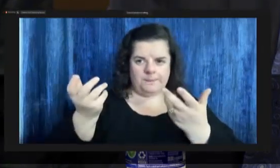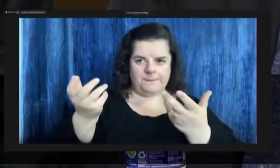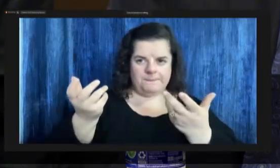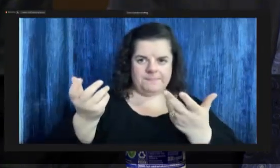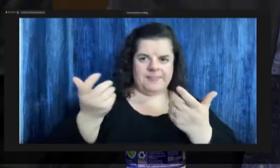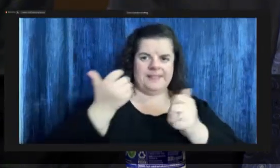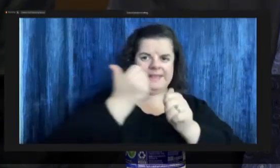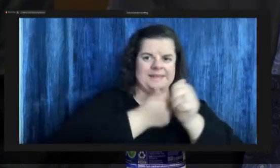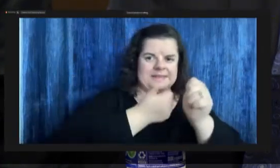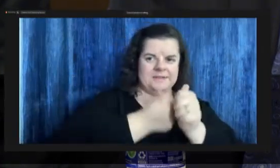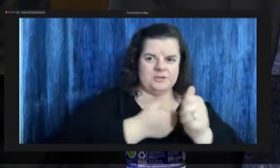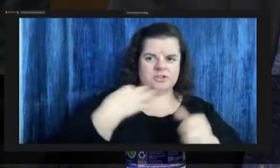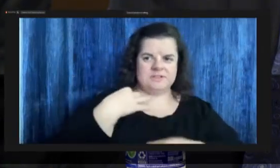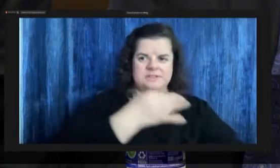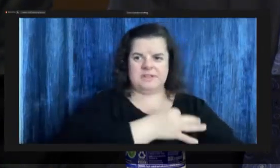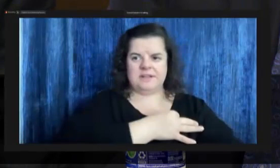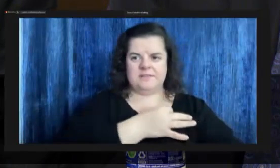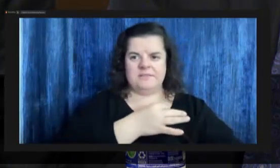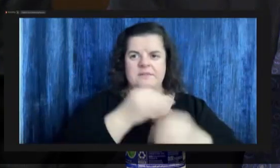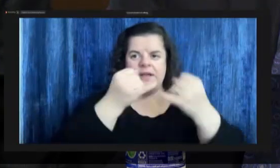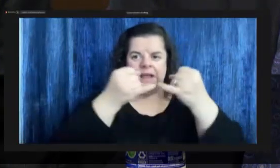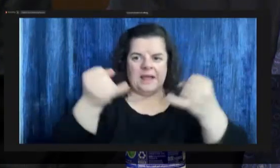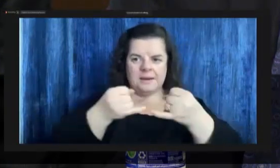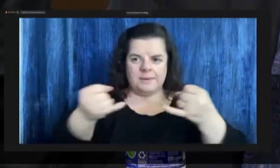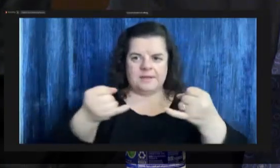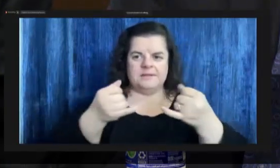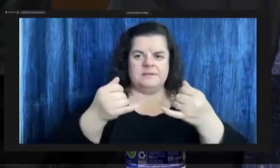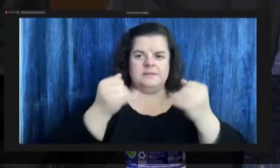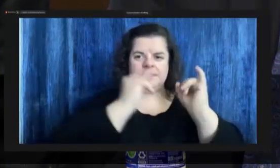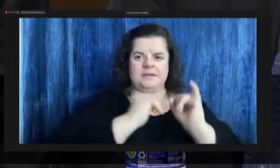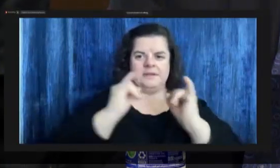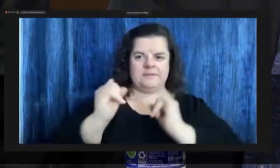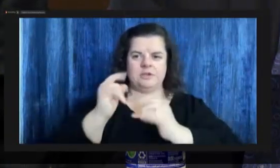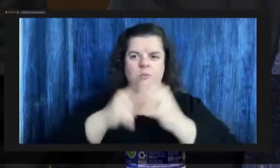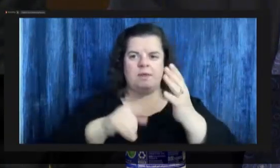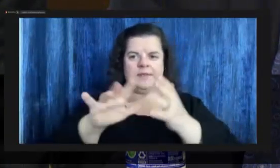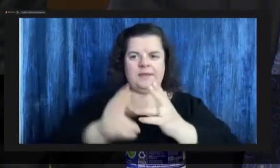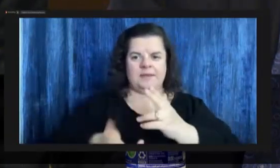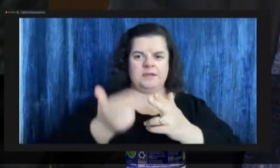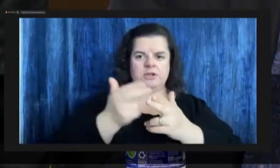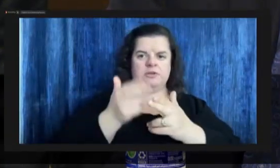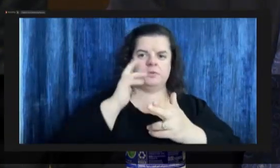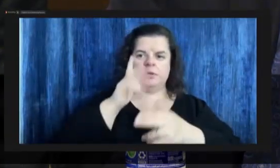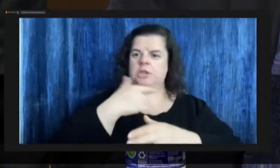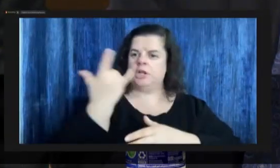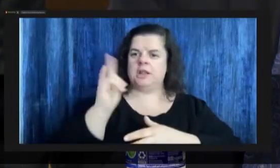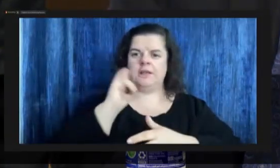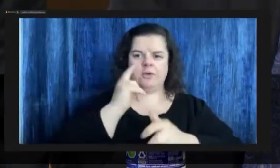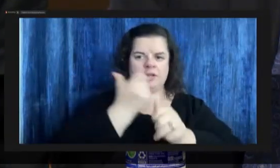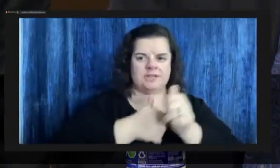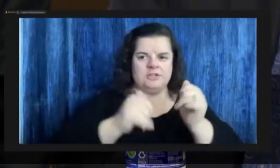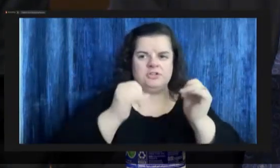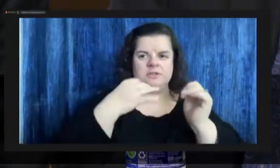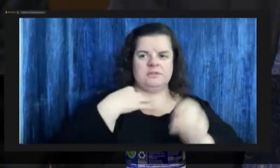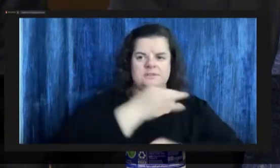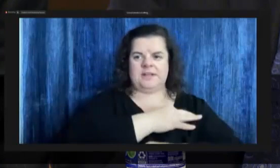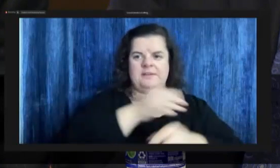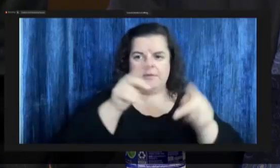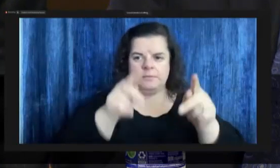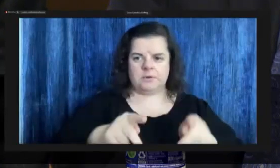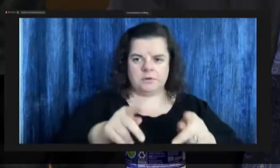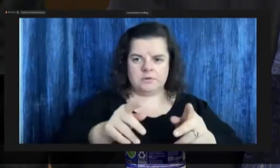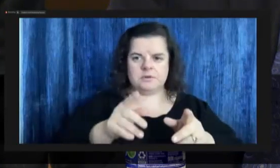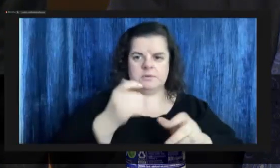staff position is itemized, what that increase is going to look like for each of the staffers per